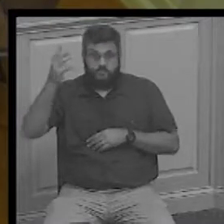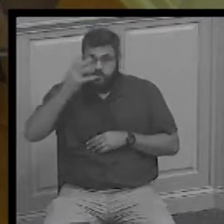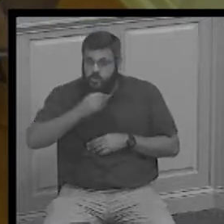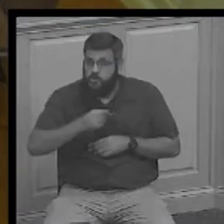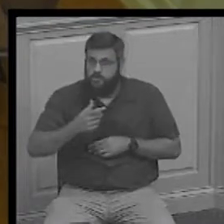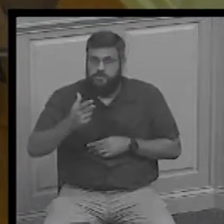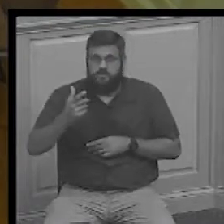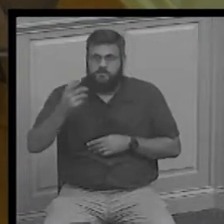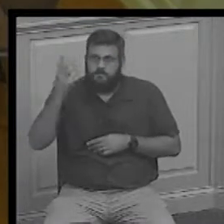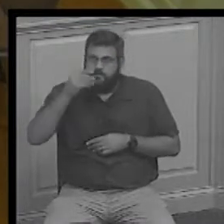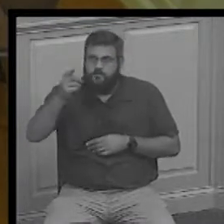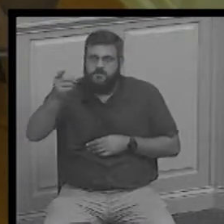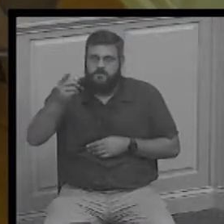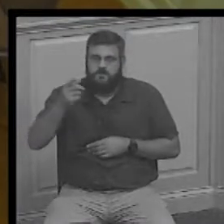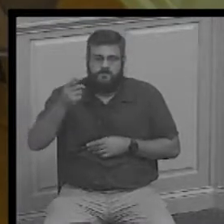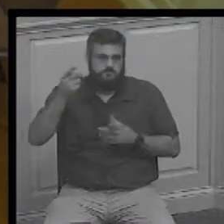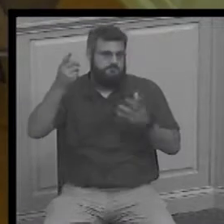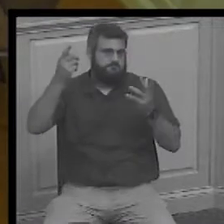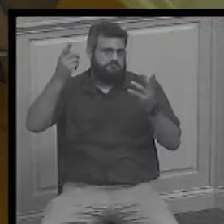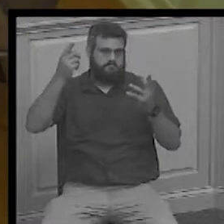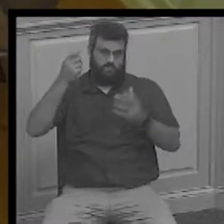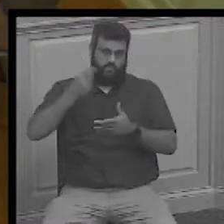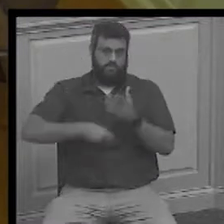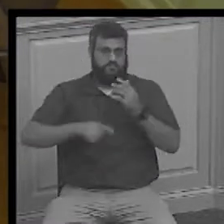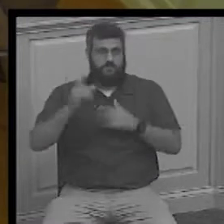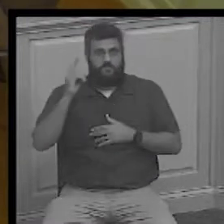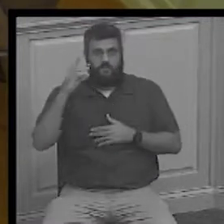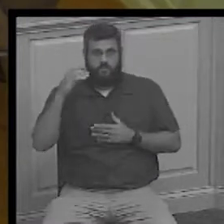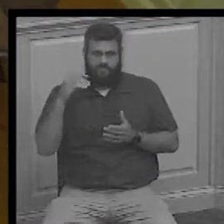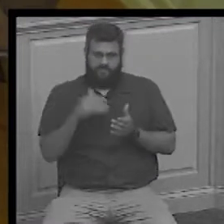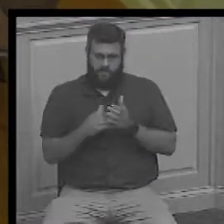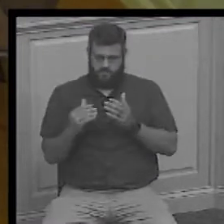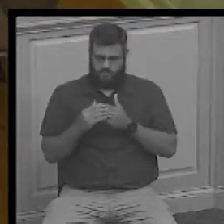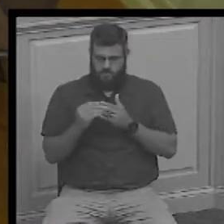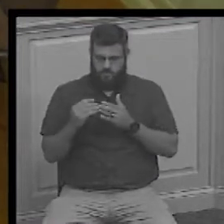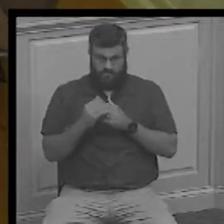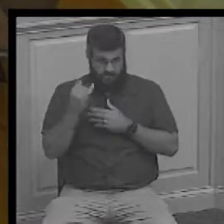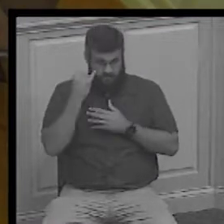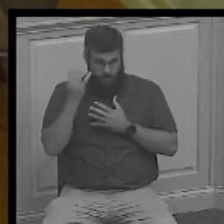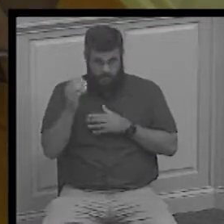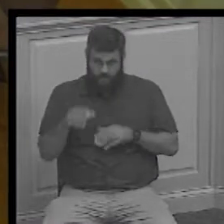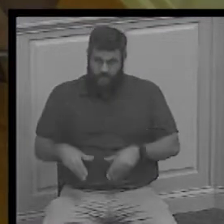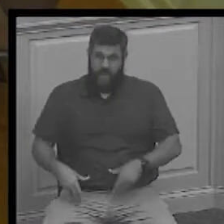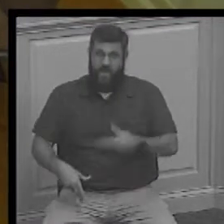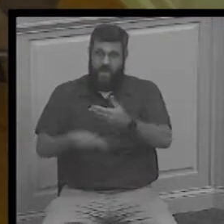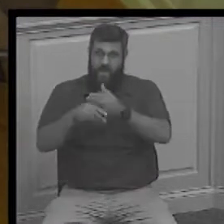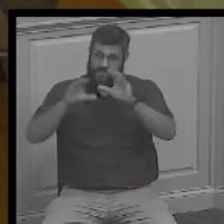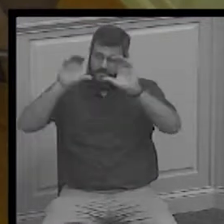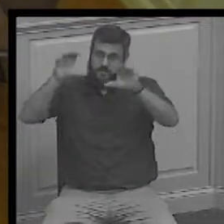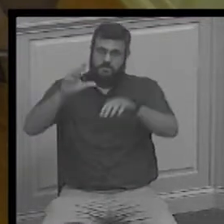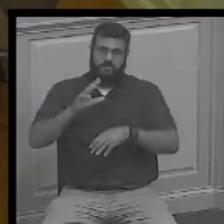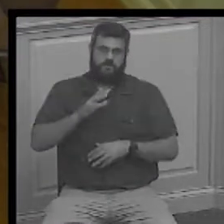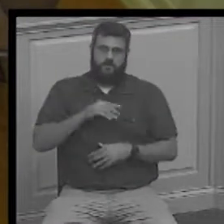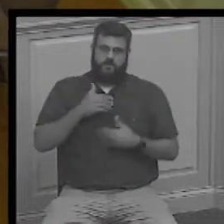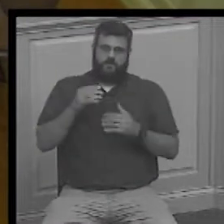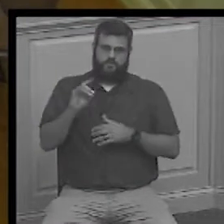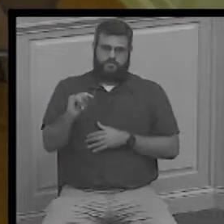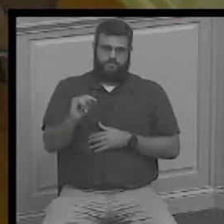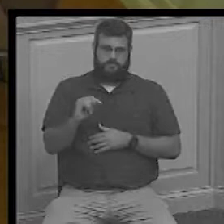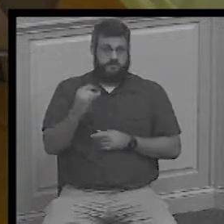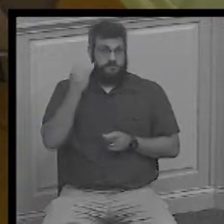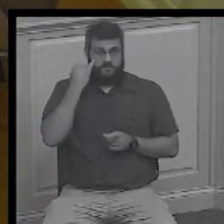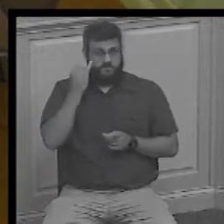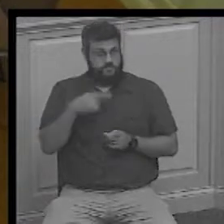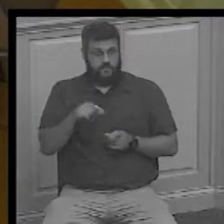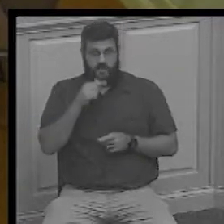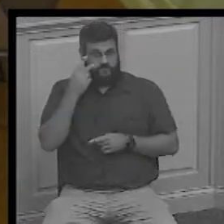wants to invest, probably $100,000 They're in an welcome awning, to. we want them to do that, And so. if you haven't seen the Facebook page and you're on Facebook, I